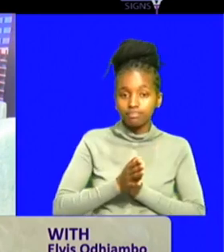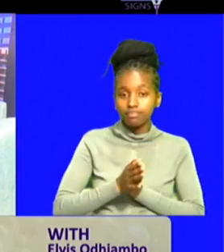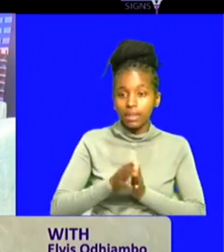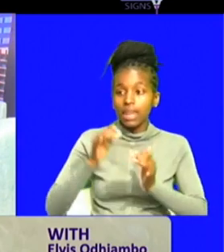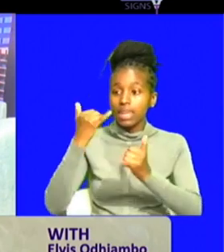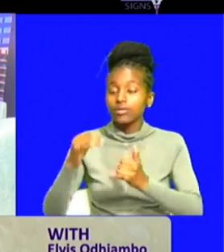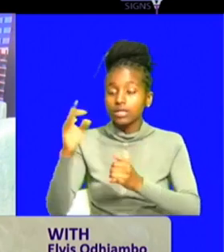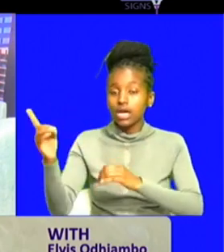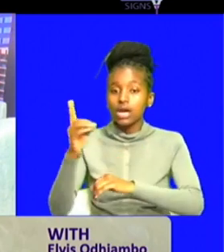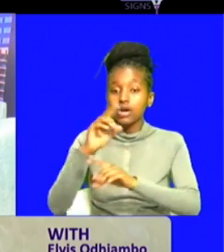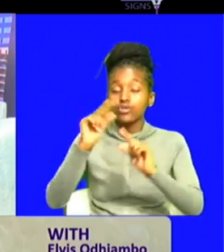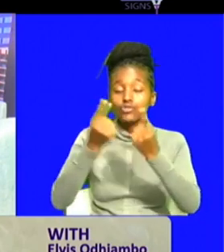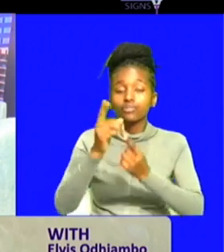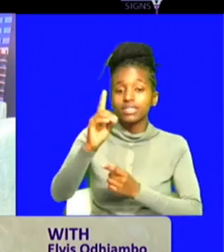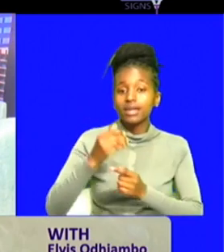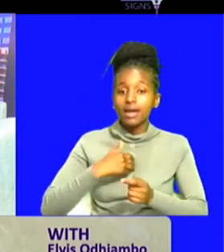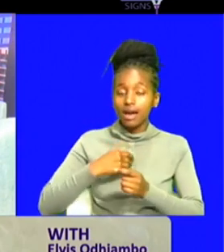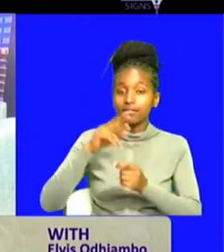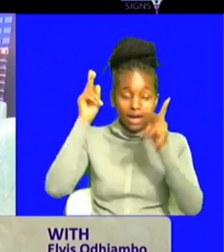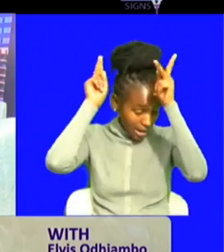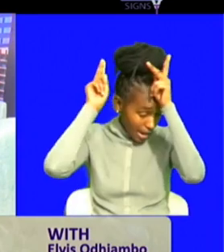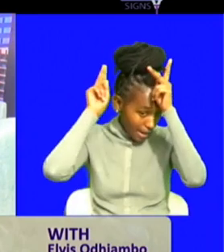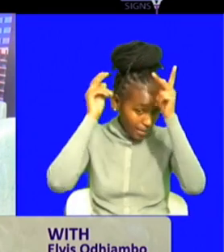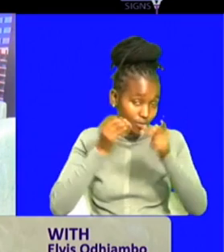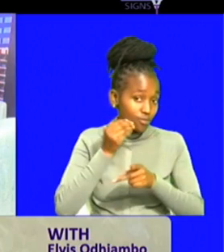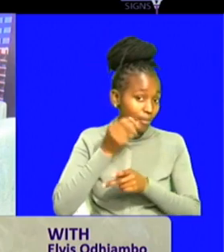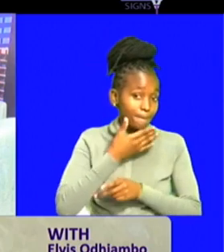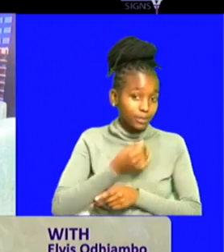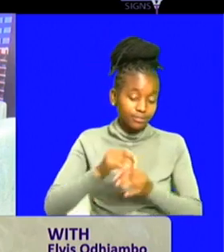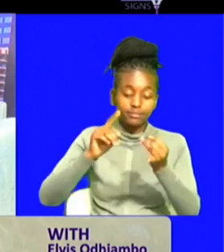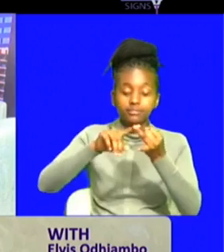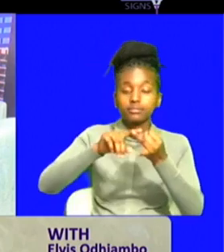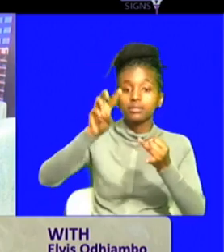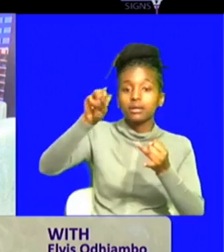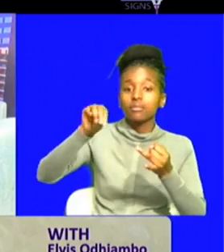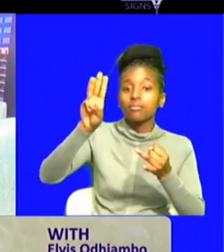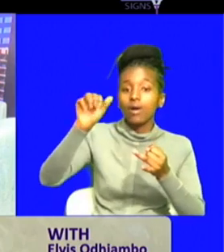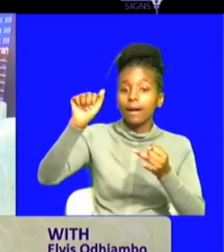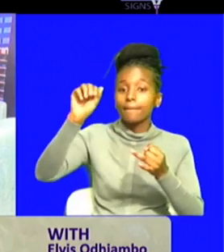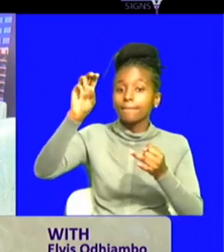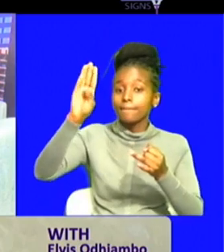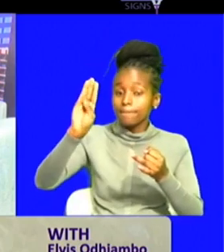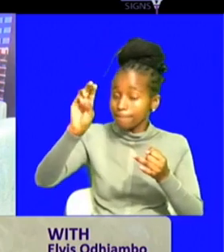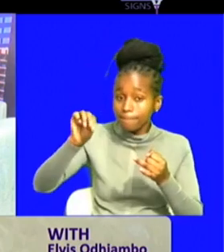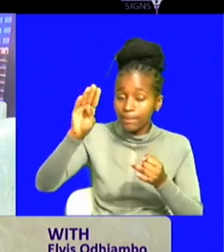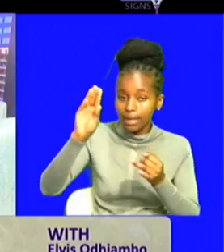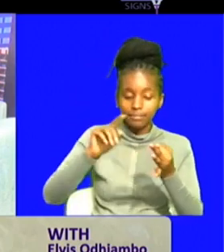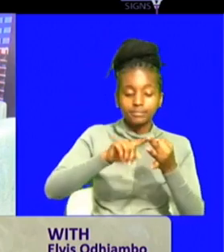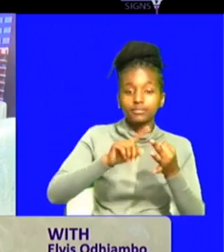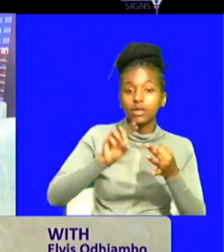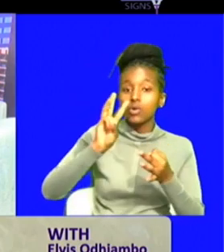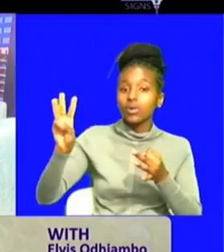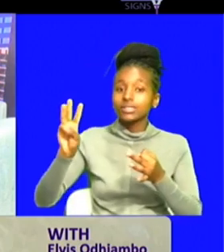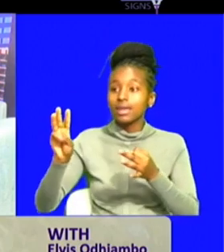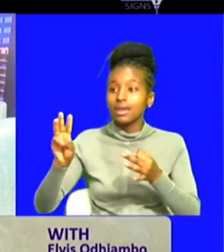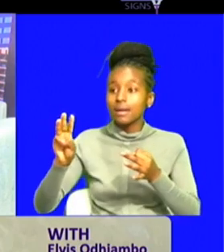they have Kakamega Homeboys. They have Homeboys, they have Mwamba RFC, then they have Western Bulls